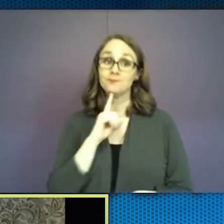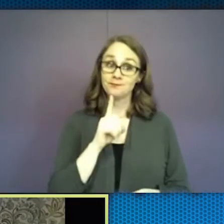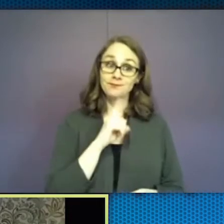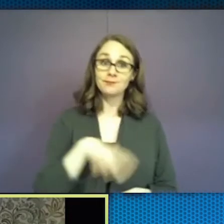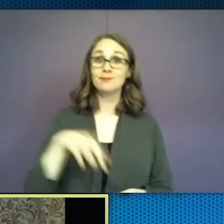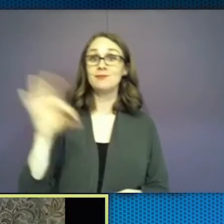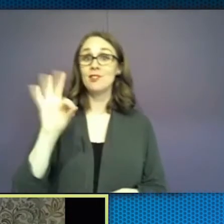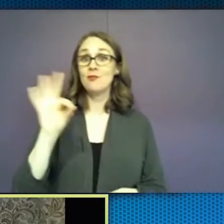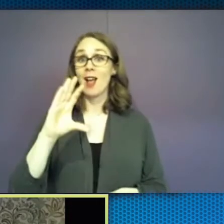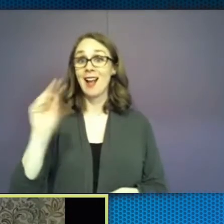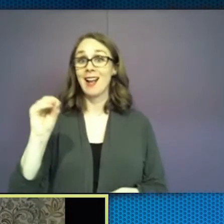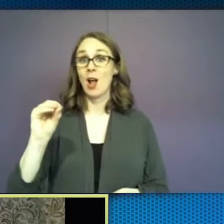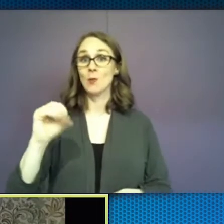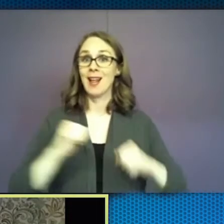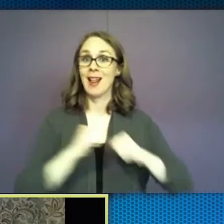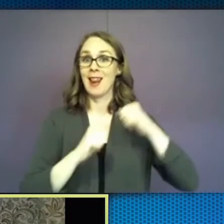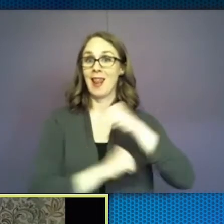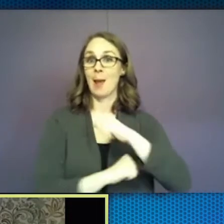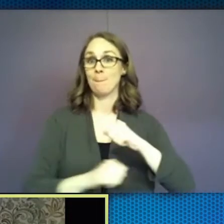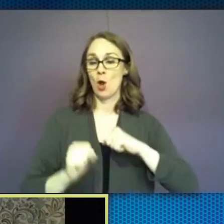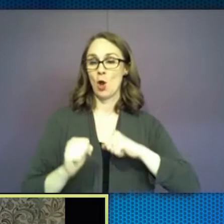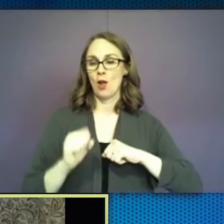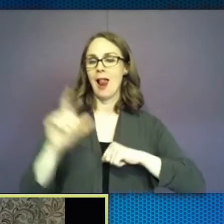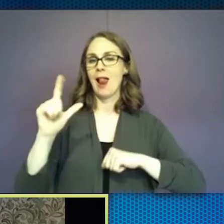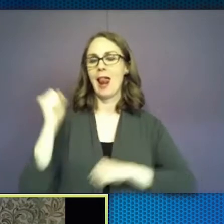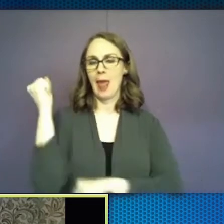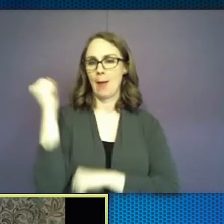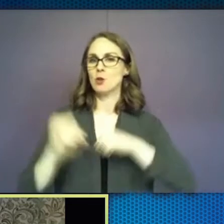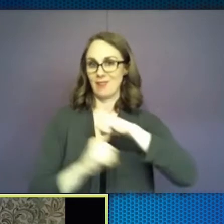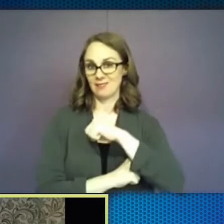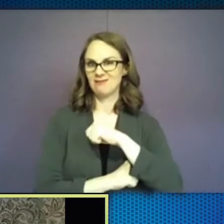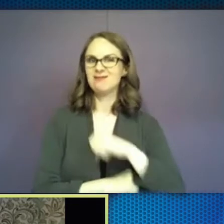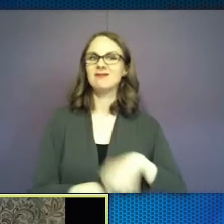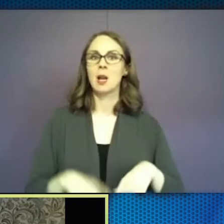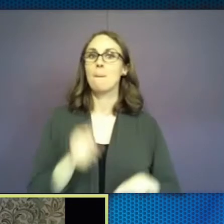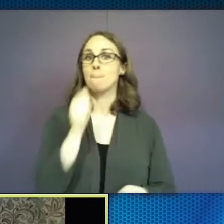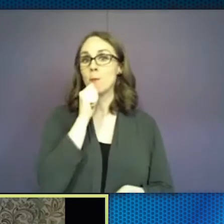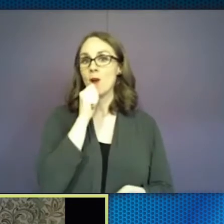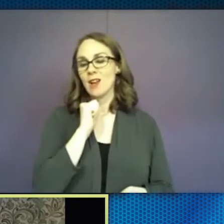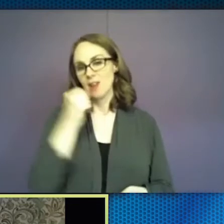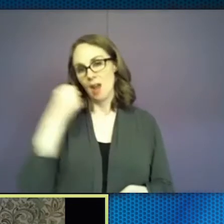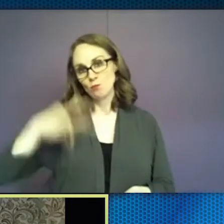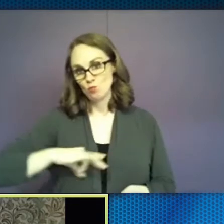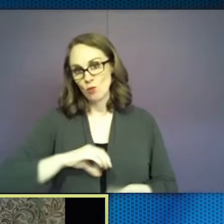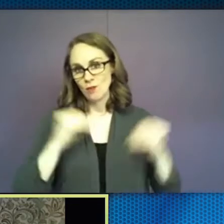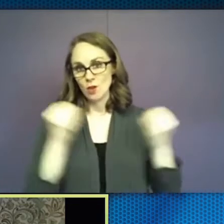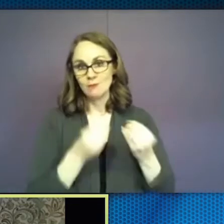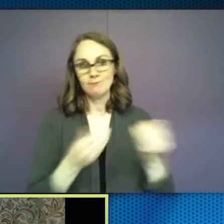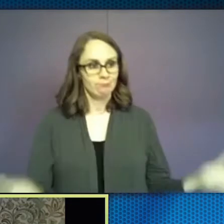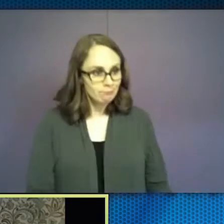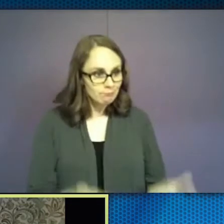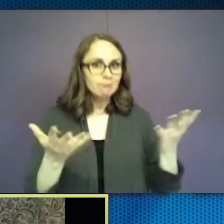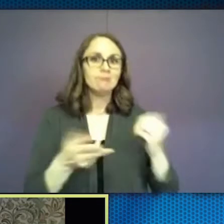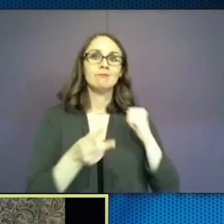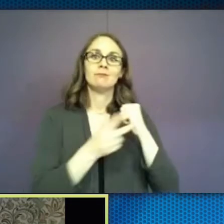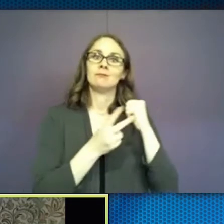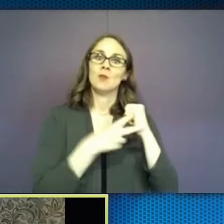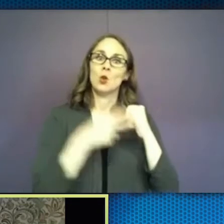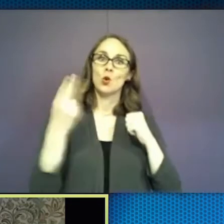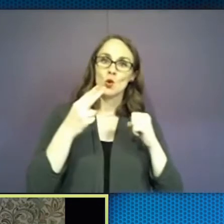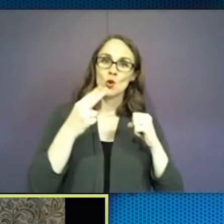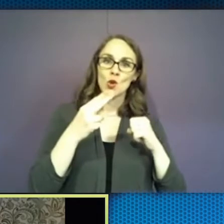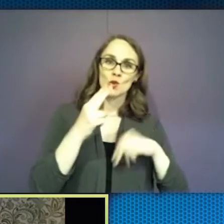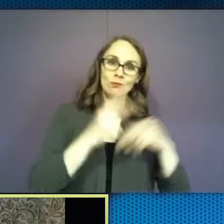So Frederick County Landmarks Foundation is a private nonprofit organization which promotes the preservation of historic sites, structures, landmarks,